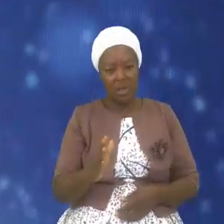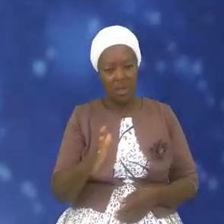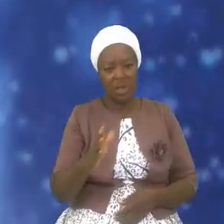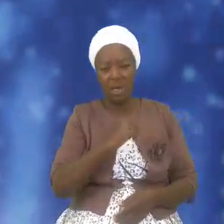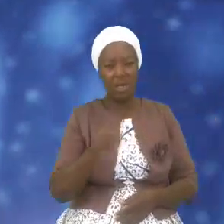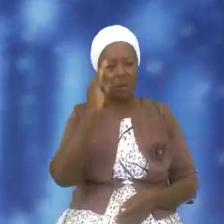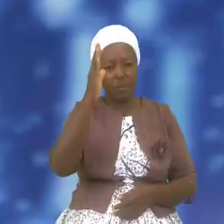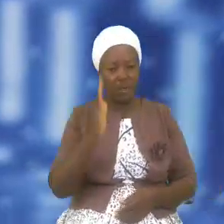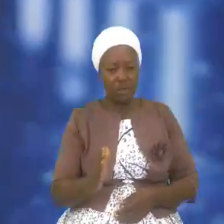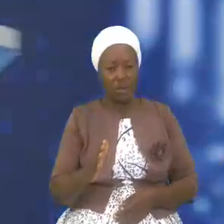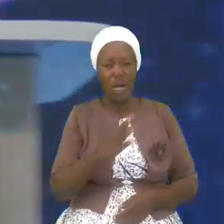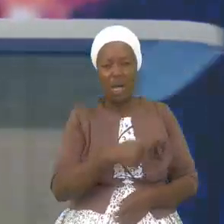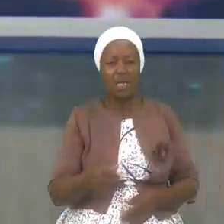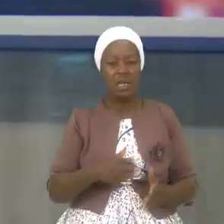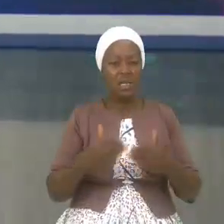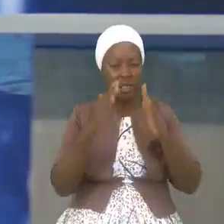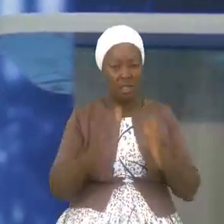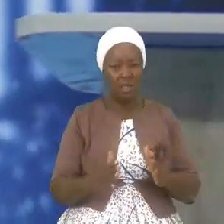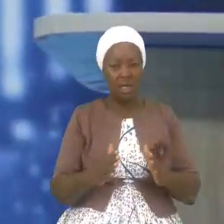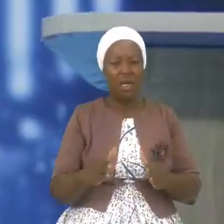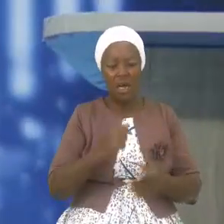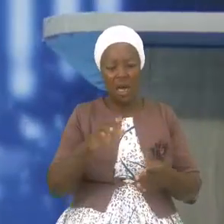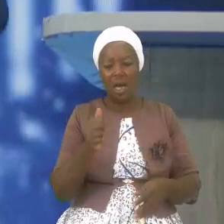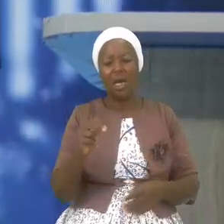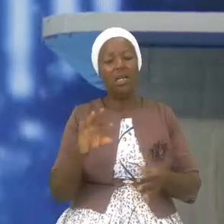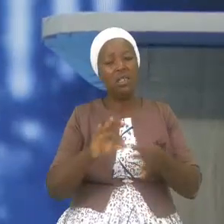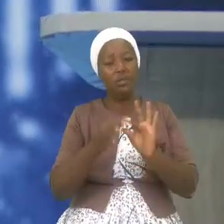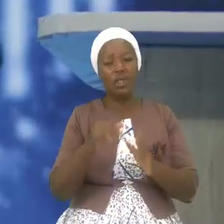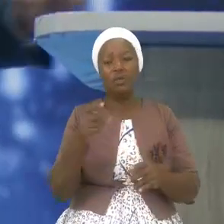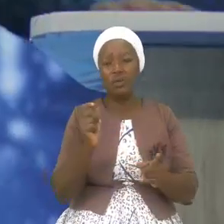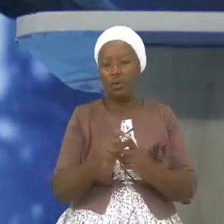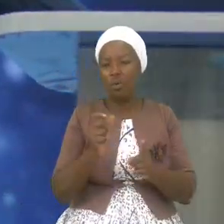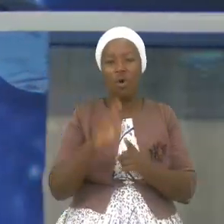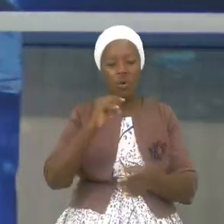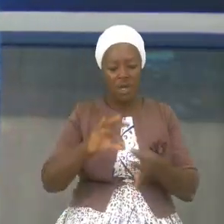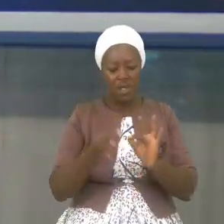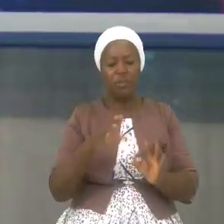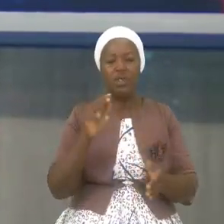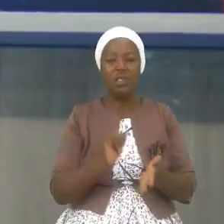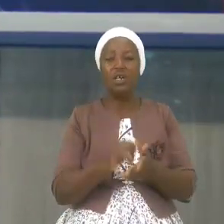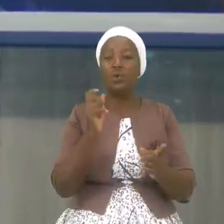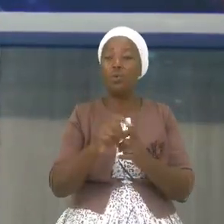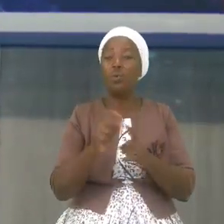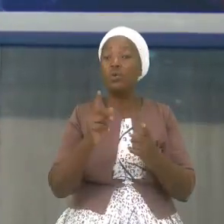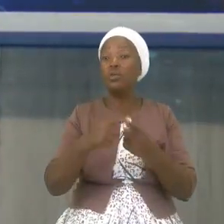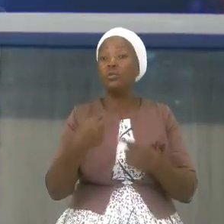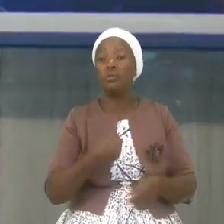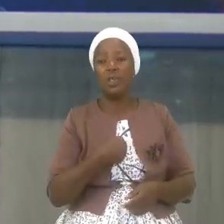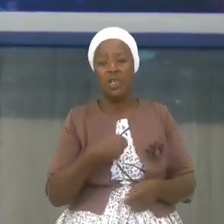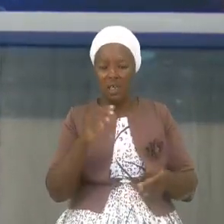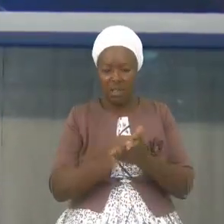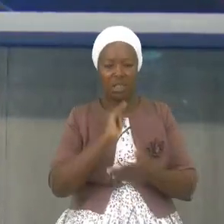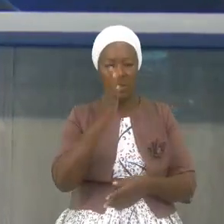the word will interpret the word unto me? That's why we're here, that you'll get the